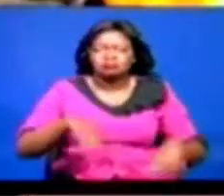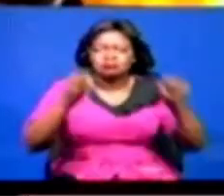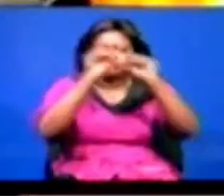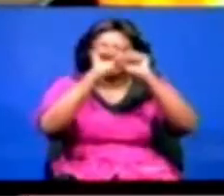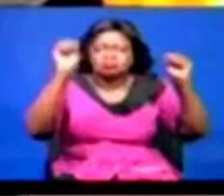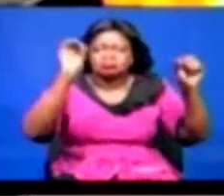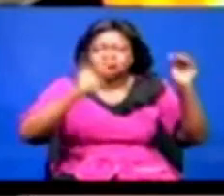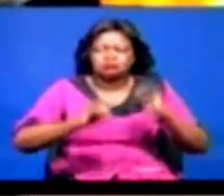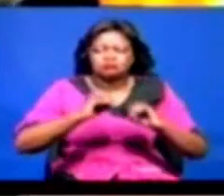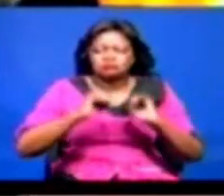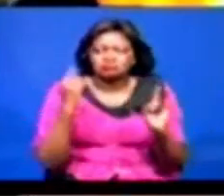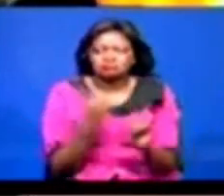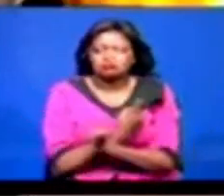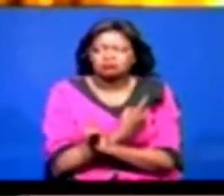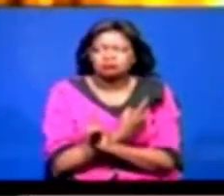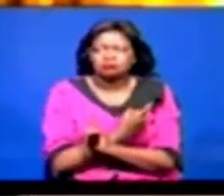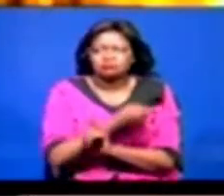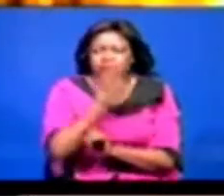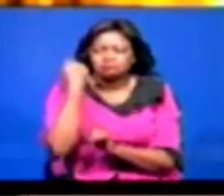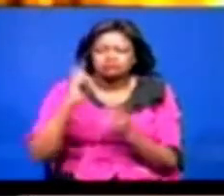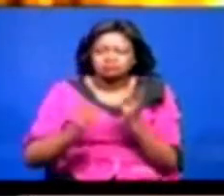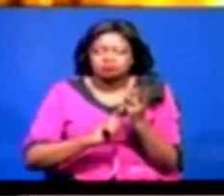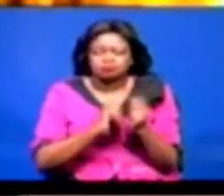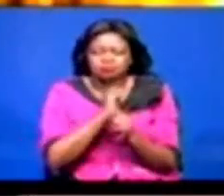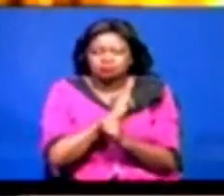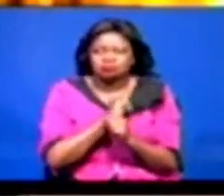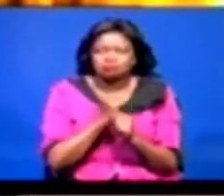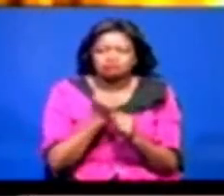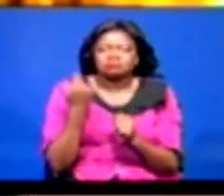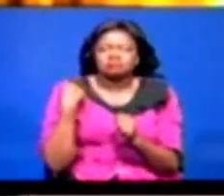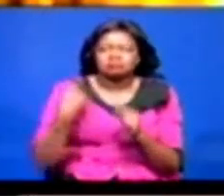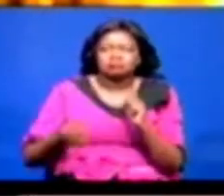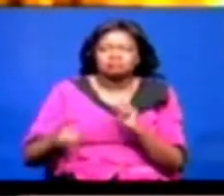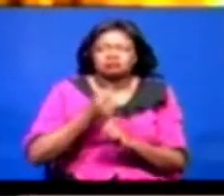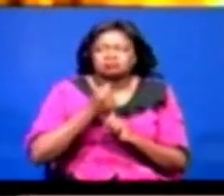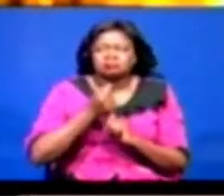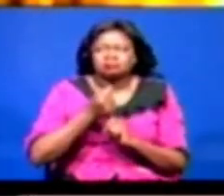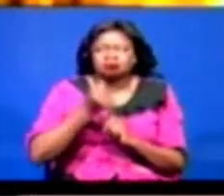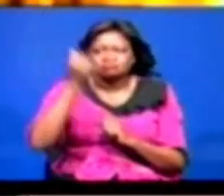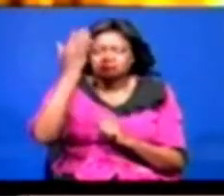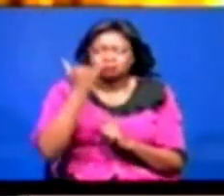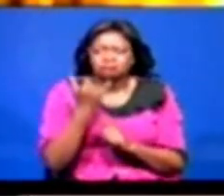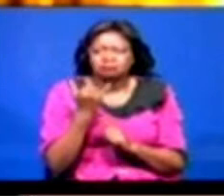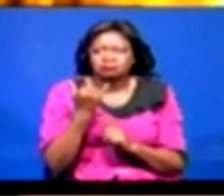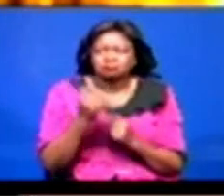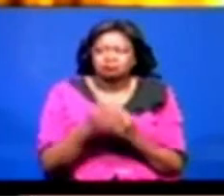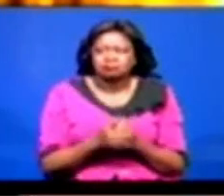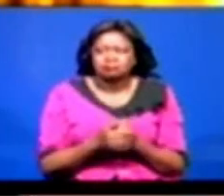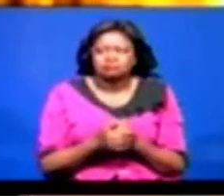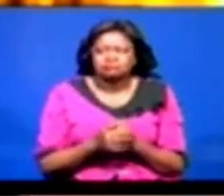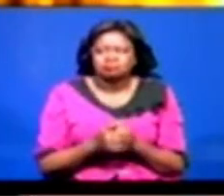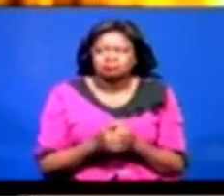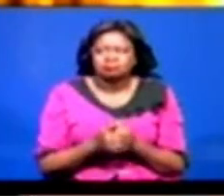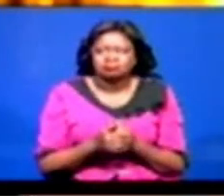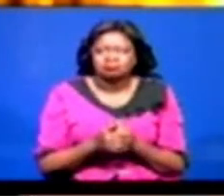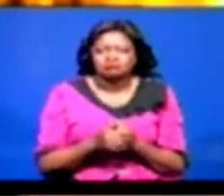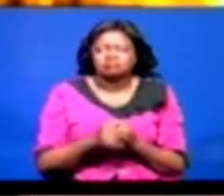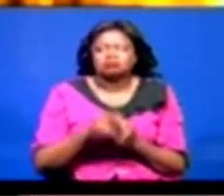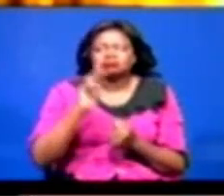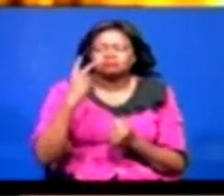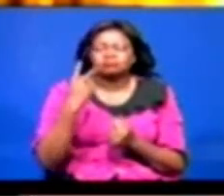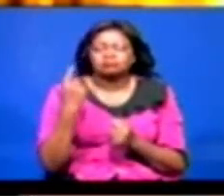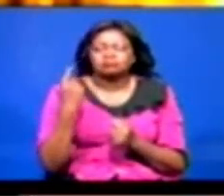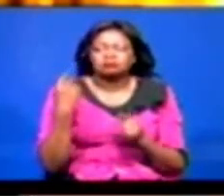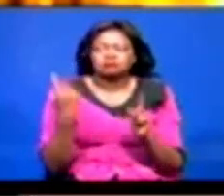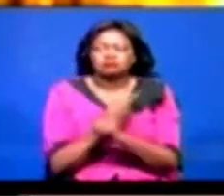is different because they have calculated it. The number achieved by the second was a different number because they have